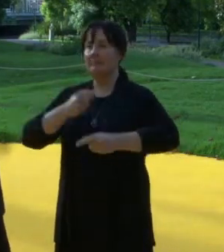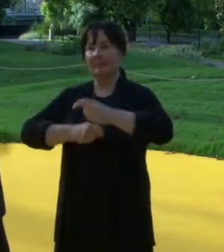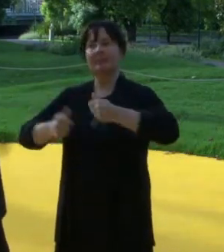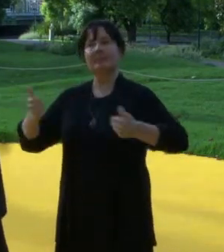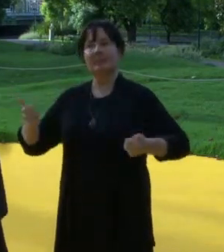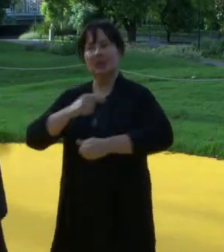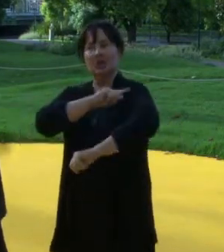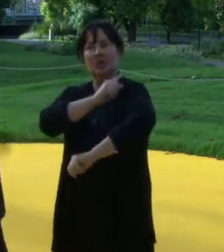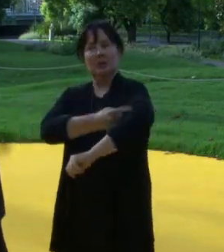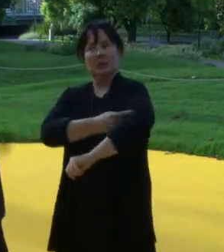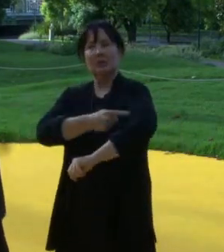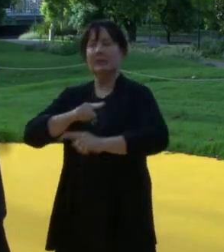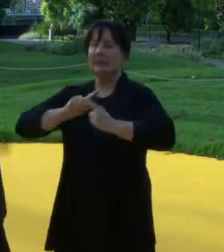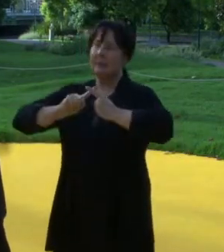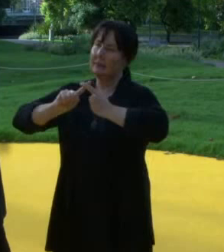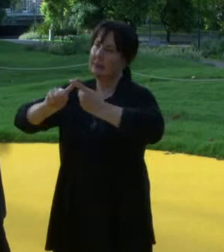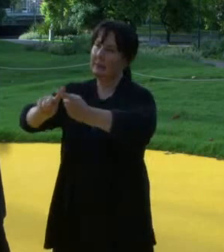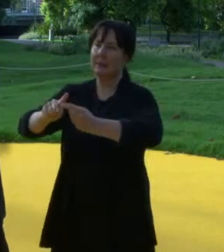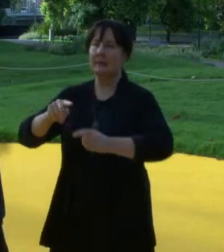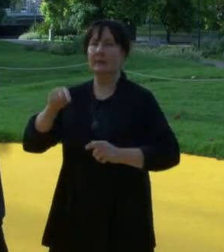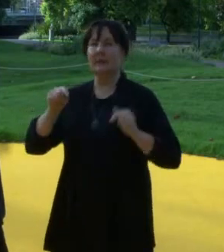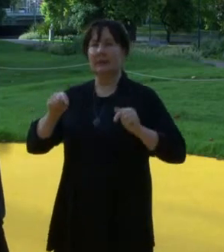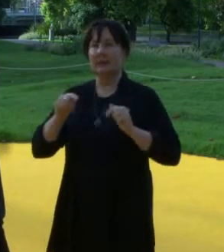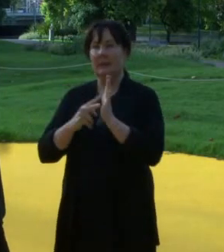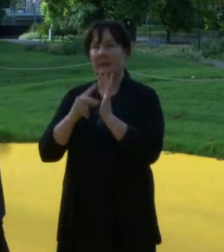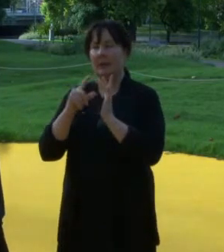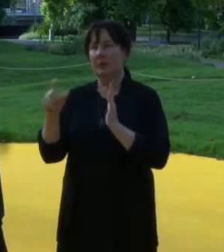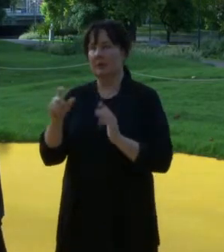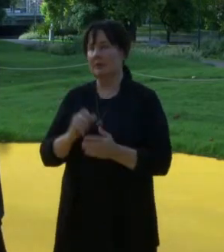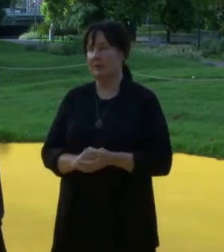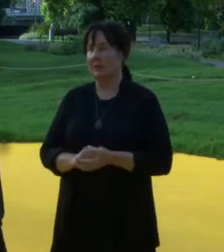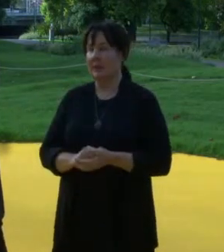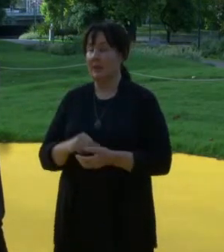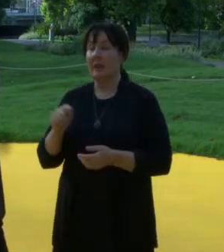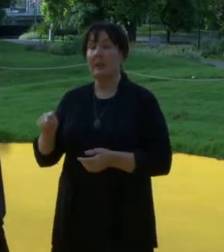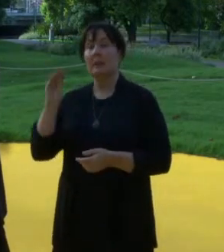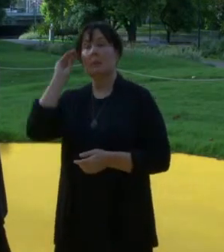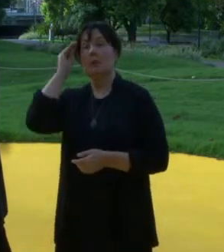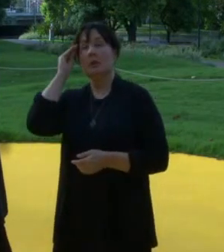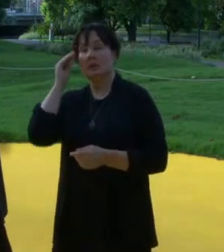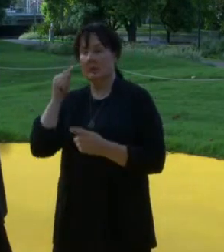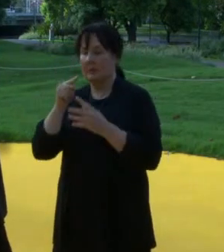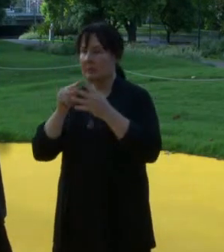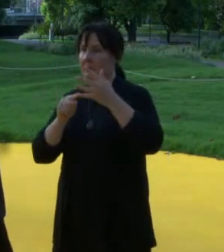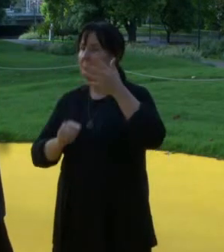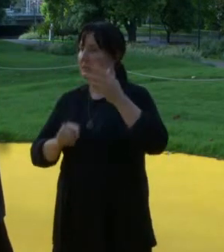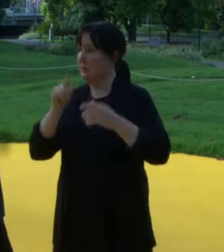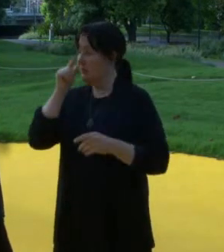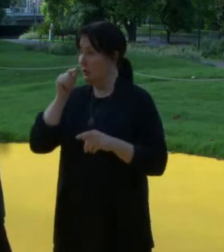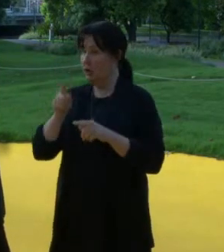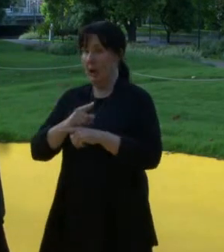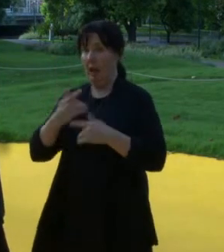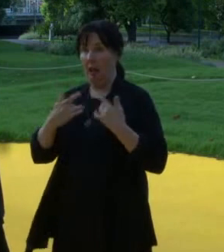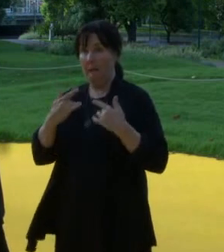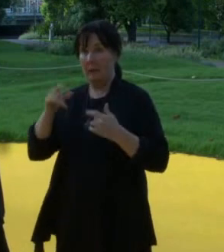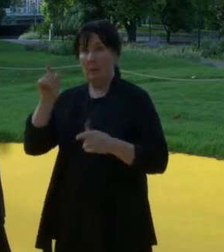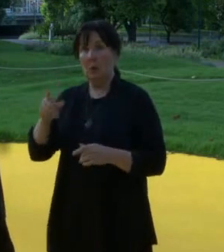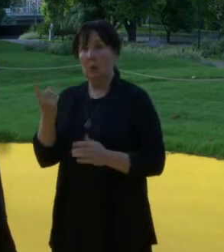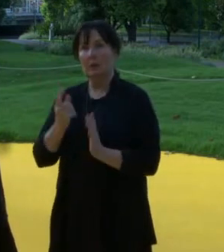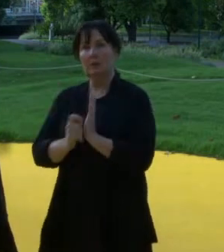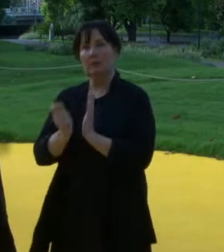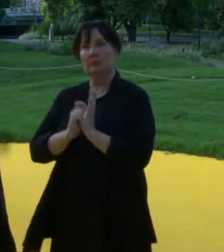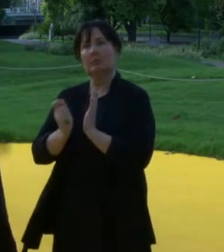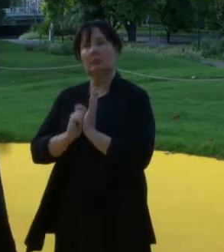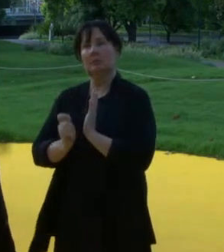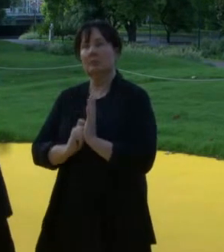These awards can quite literally change the course of the winners' lives, recognising and sometimes launching the careers